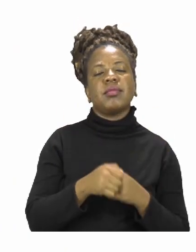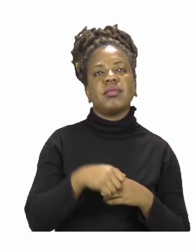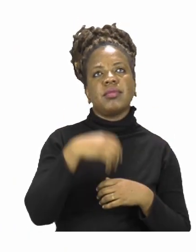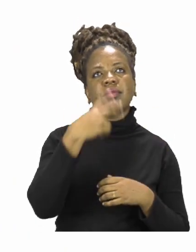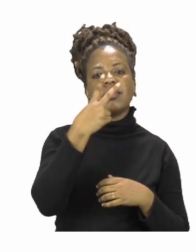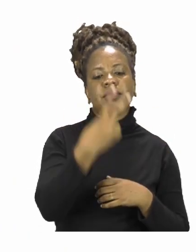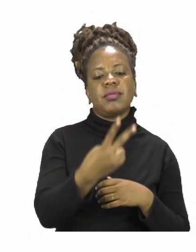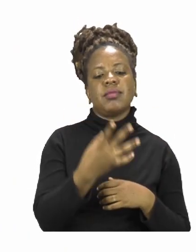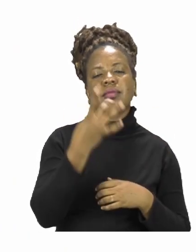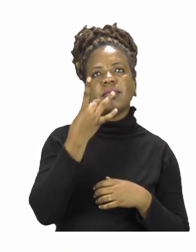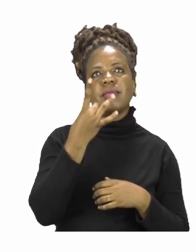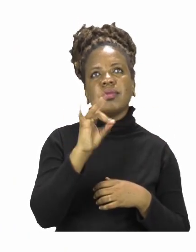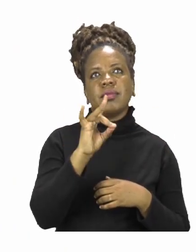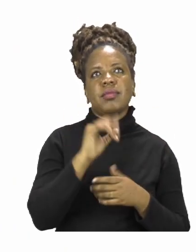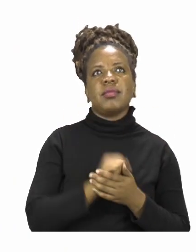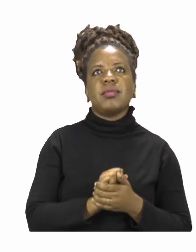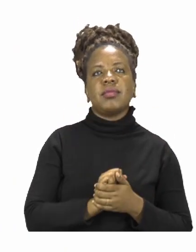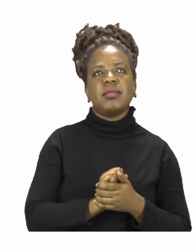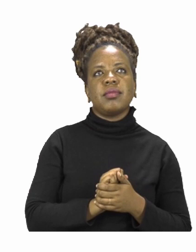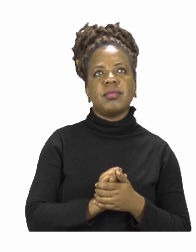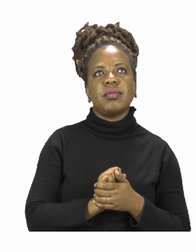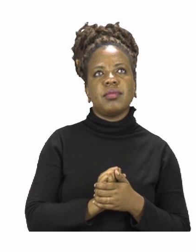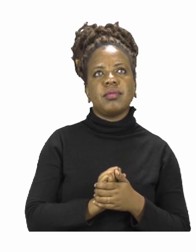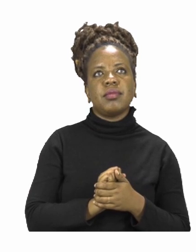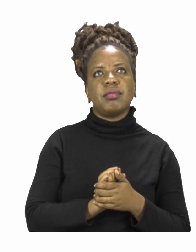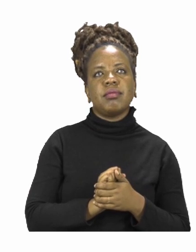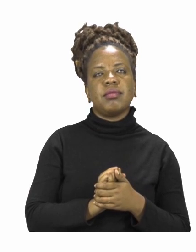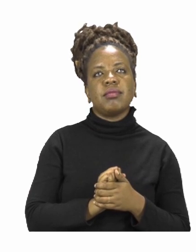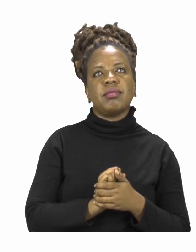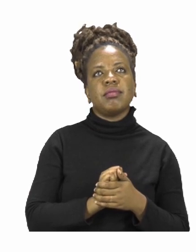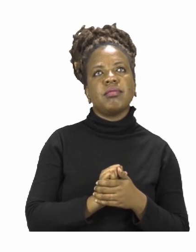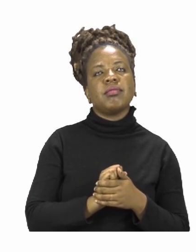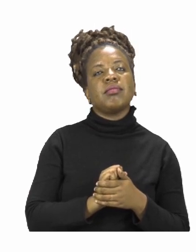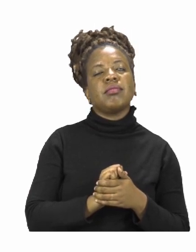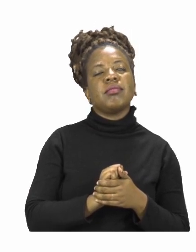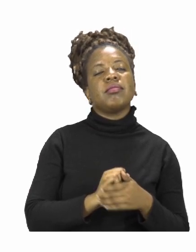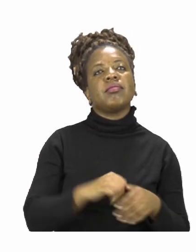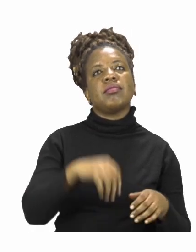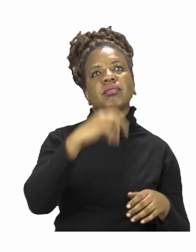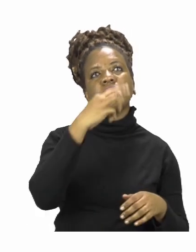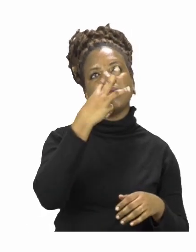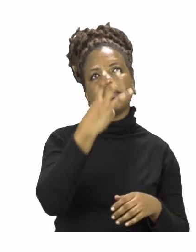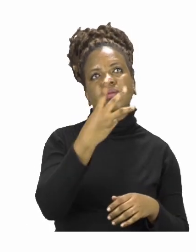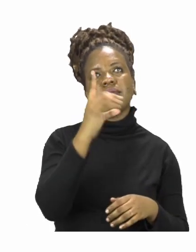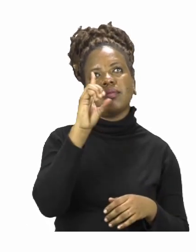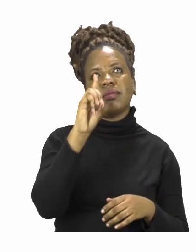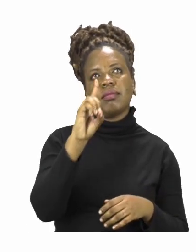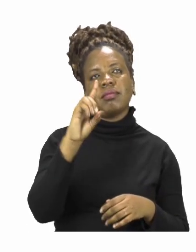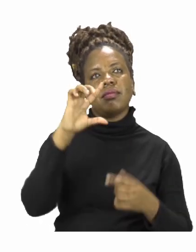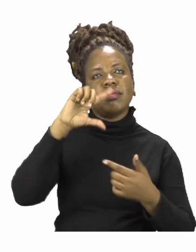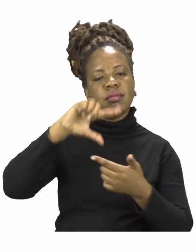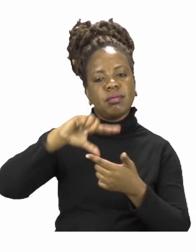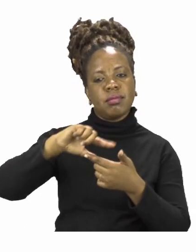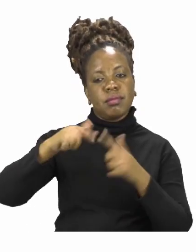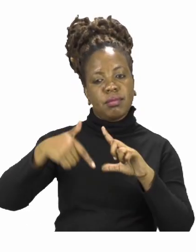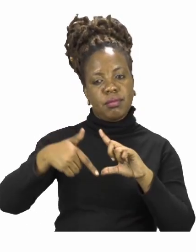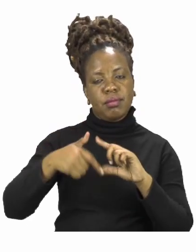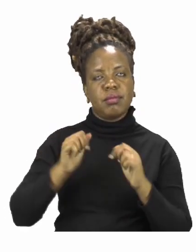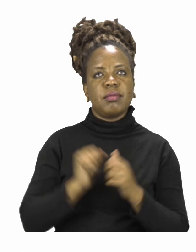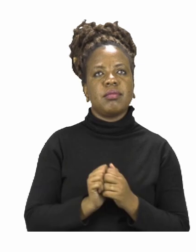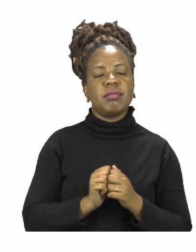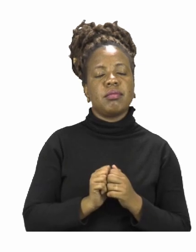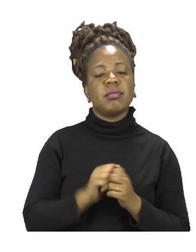doing 3D shapes. Now, I know we all know what 2D shapes